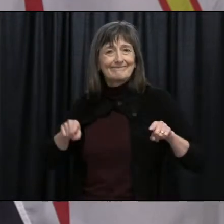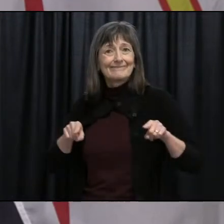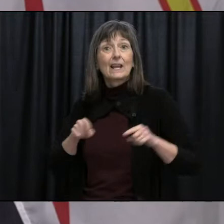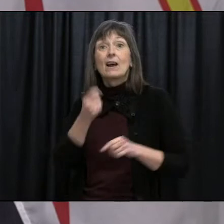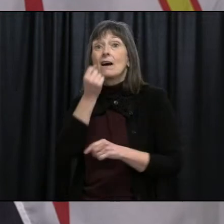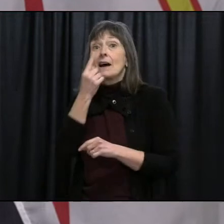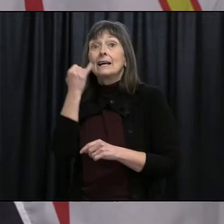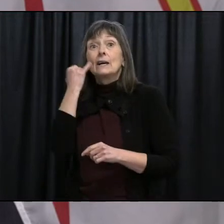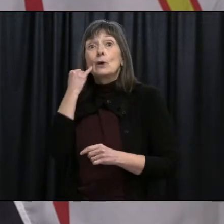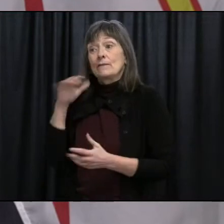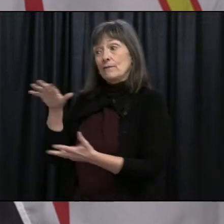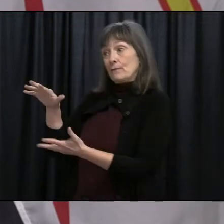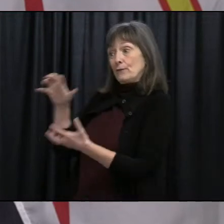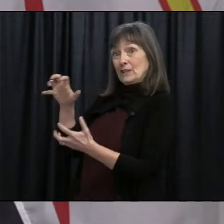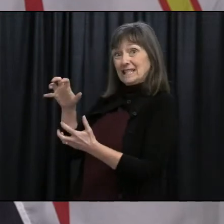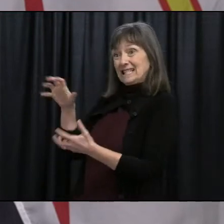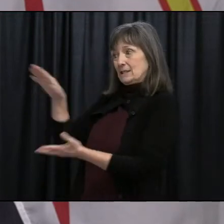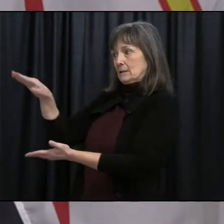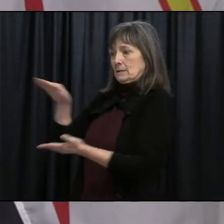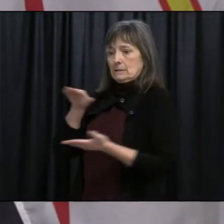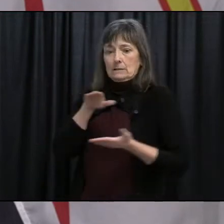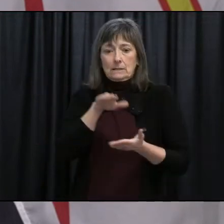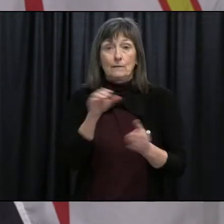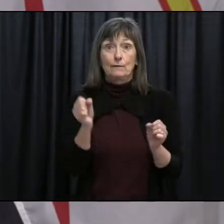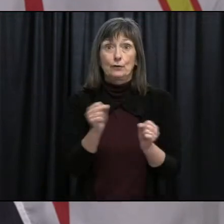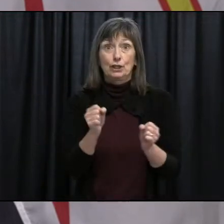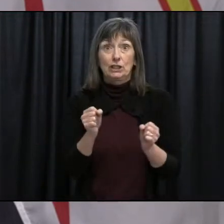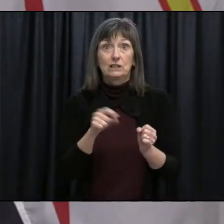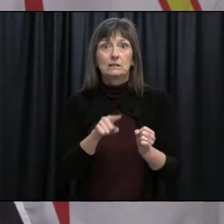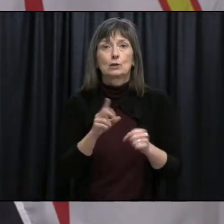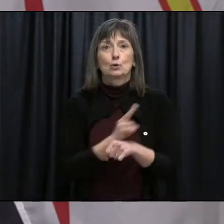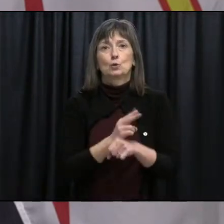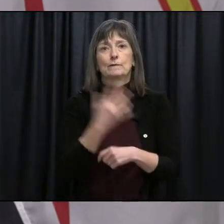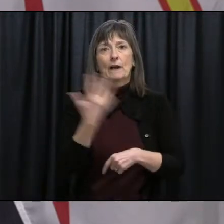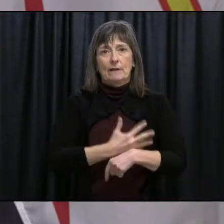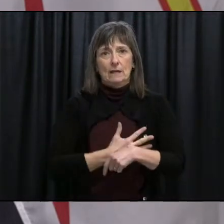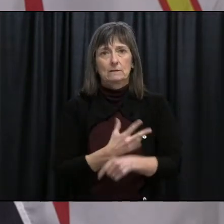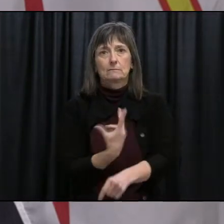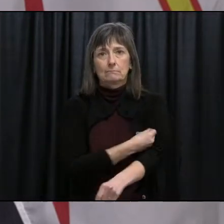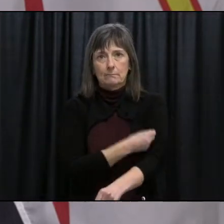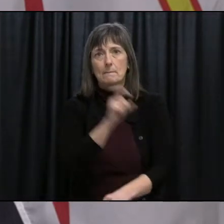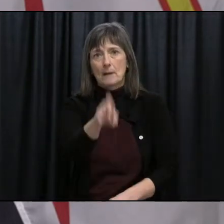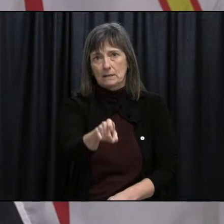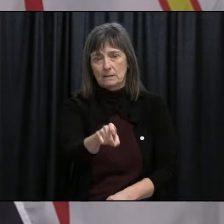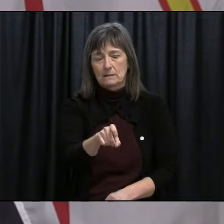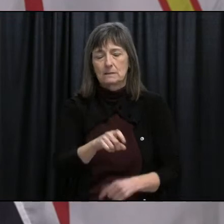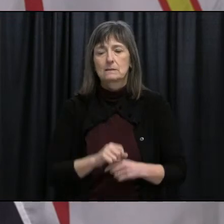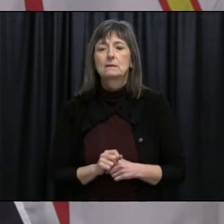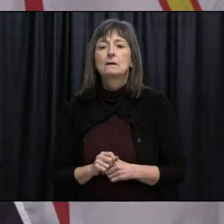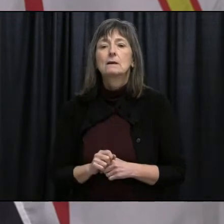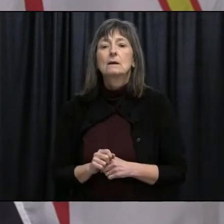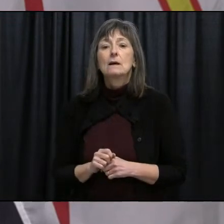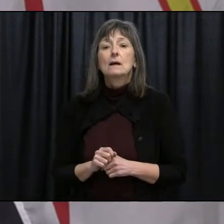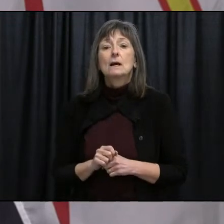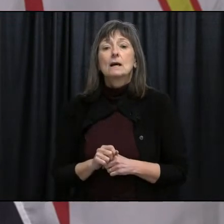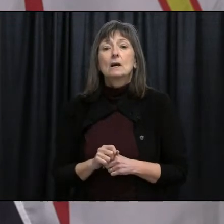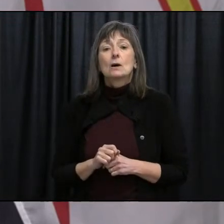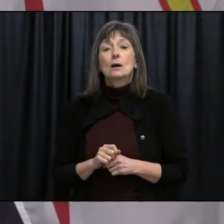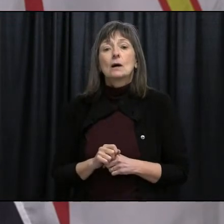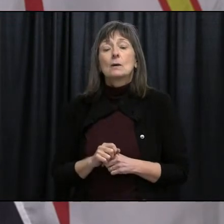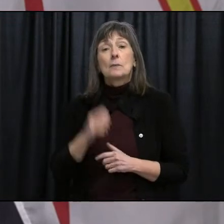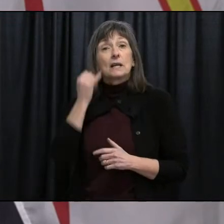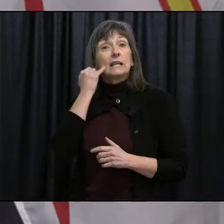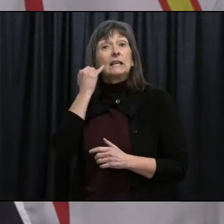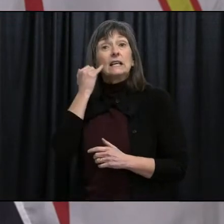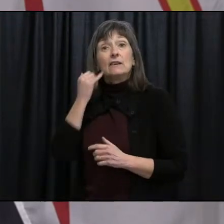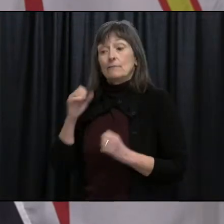short period of time. For Pfizer, it's about 5 days or so. But what will happen is once they're transported to the site where